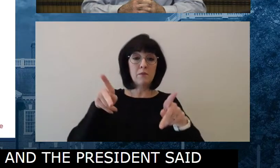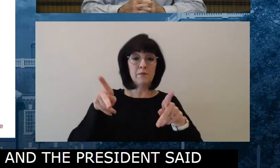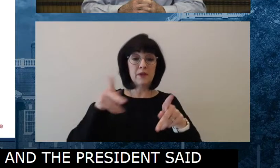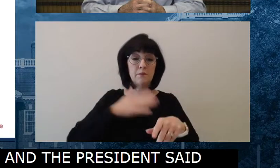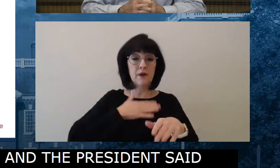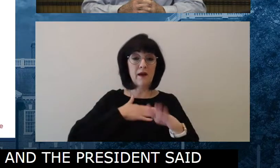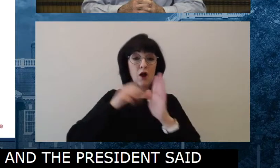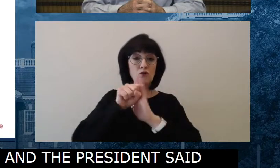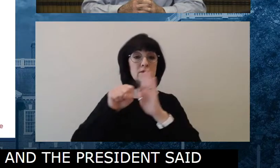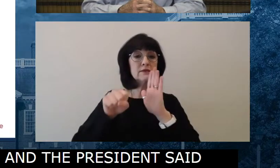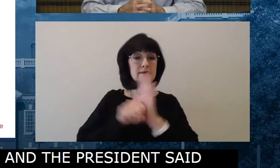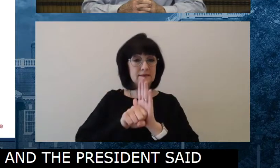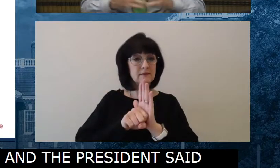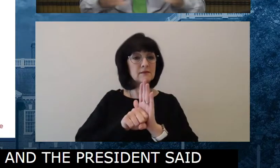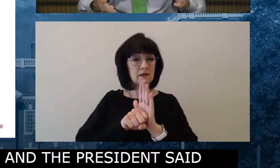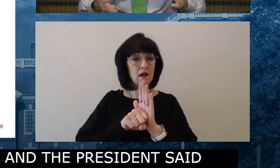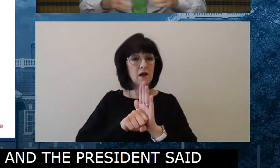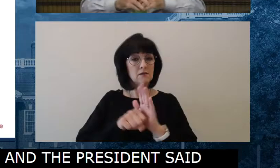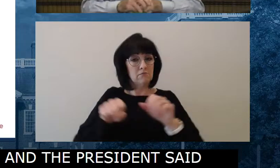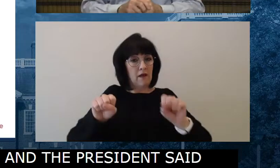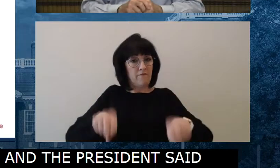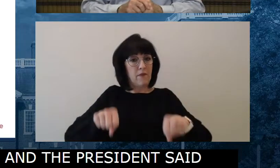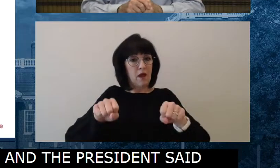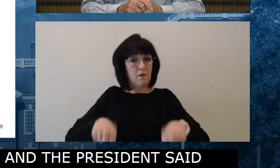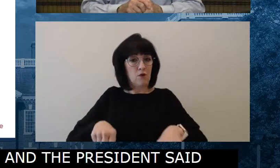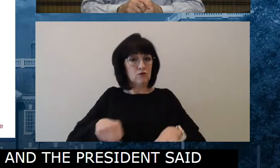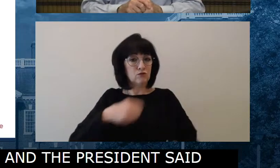access to a